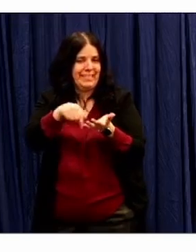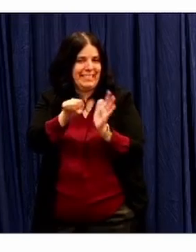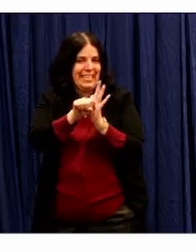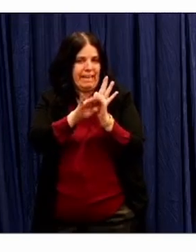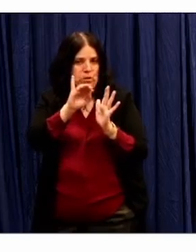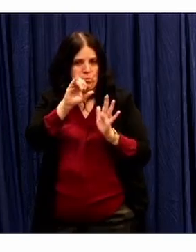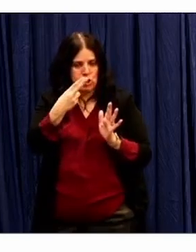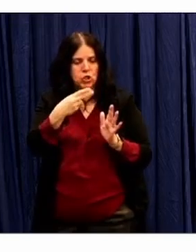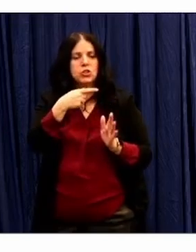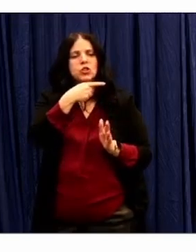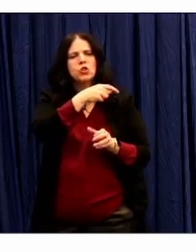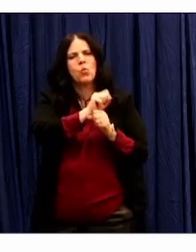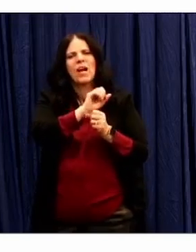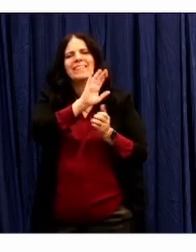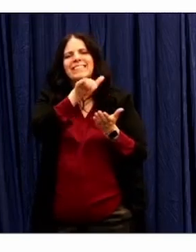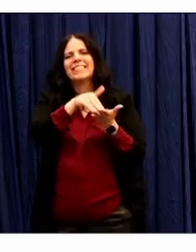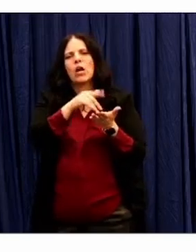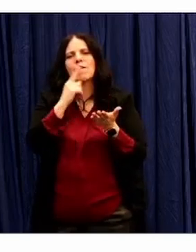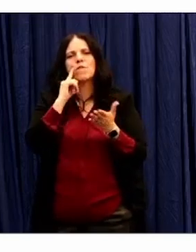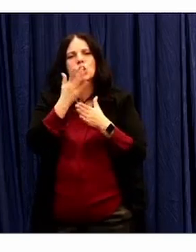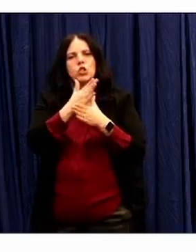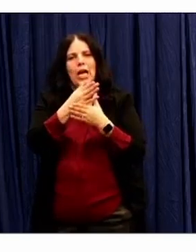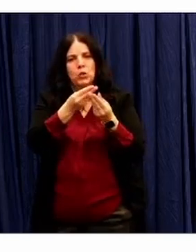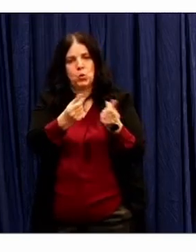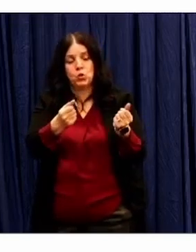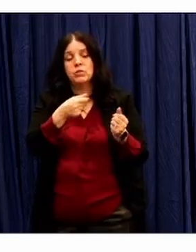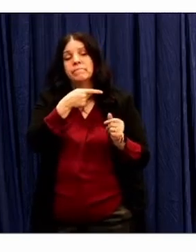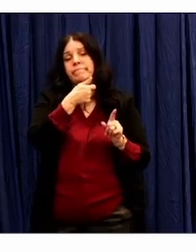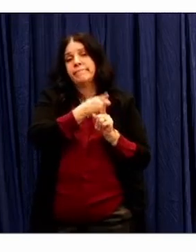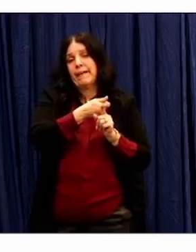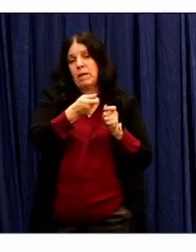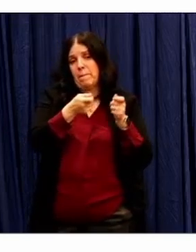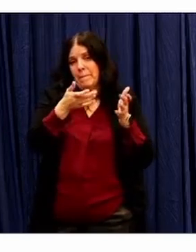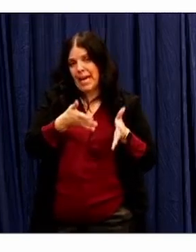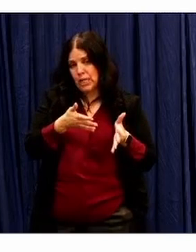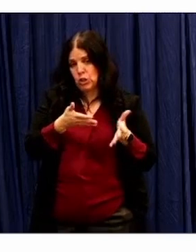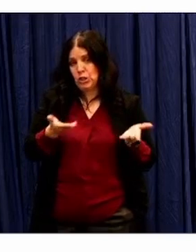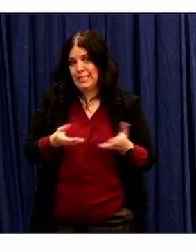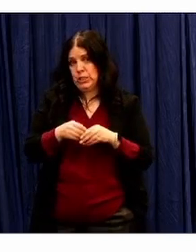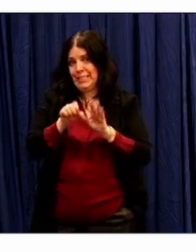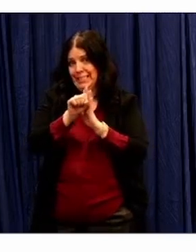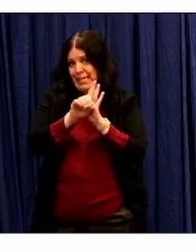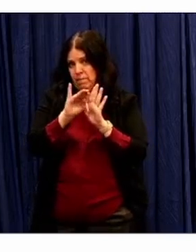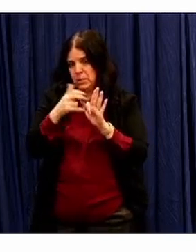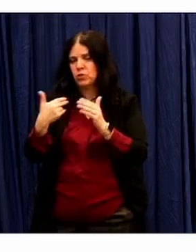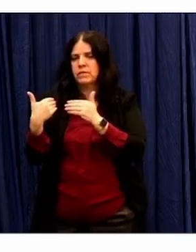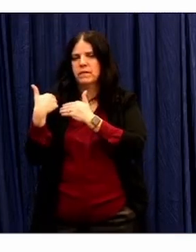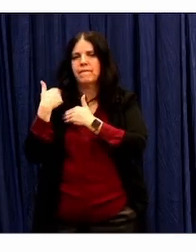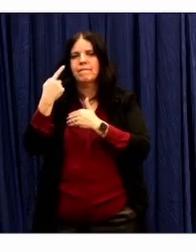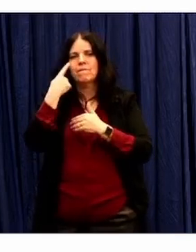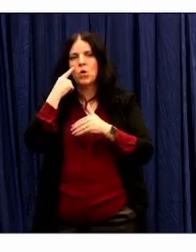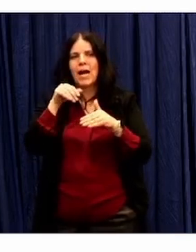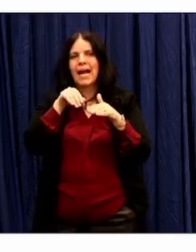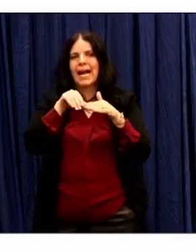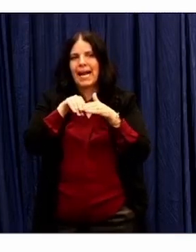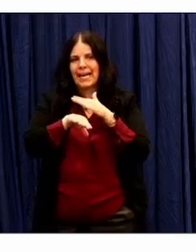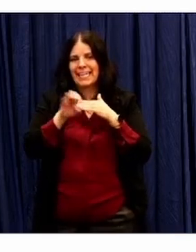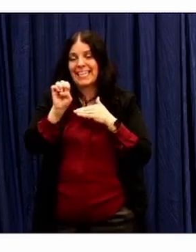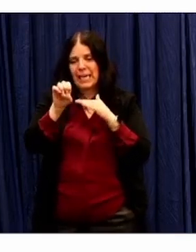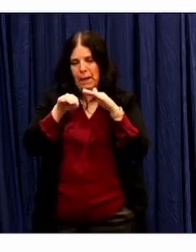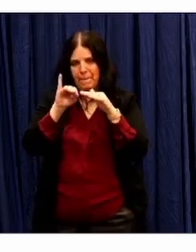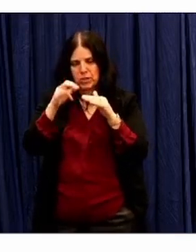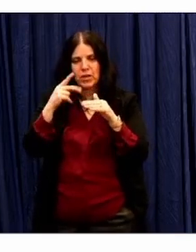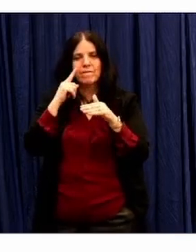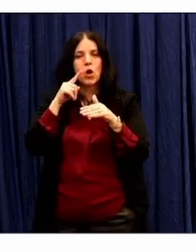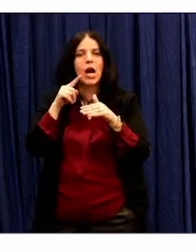for Shared Solutions. She's a manager in eMichigan, managing the digital accessibility testing team. Today, she'll